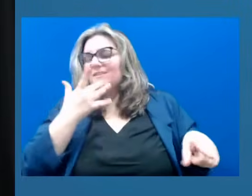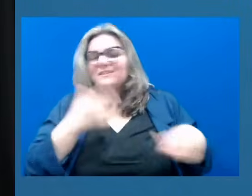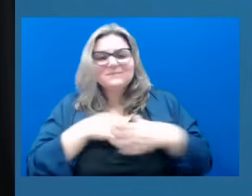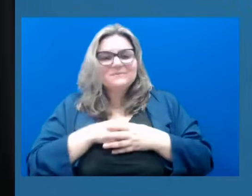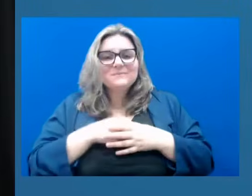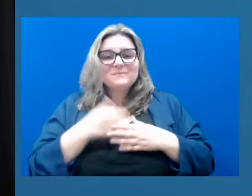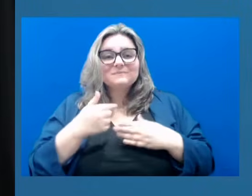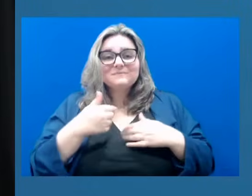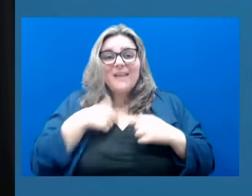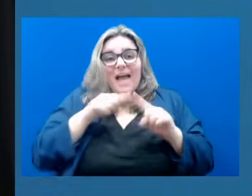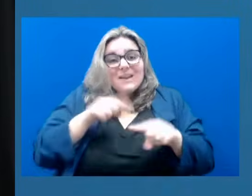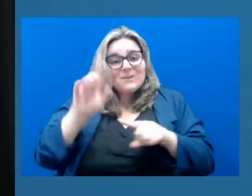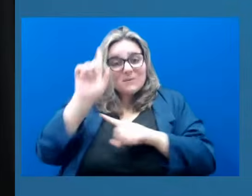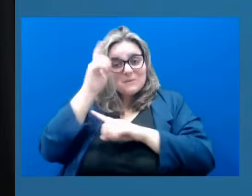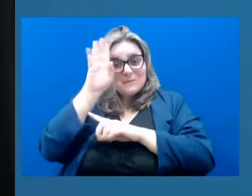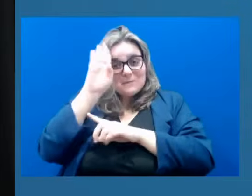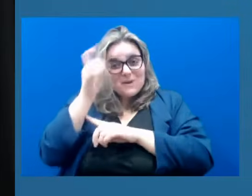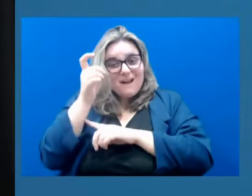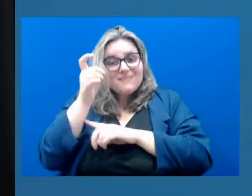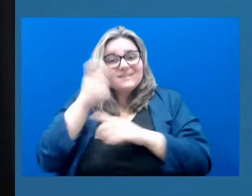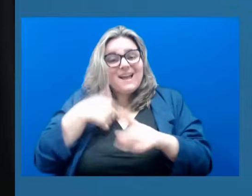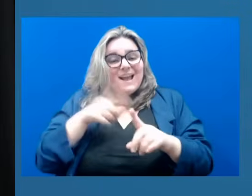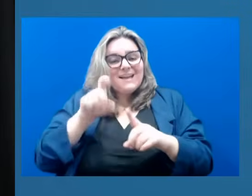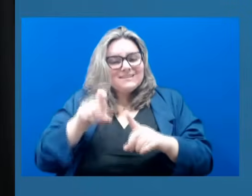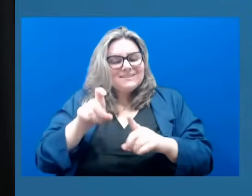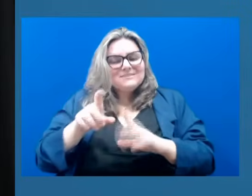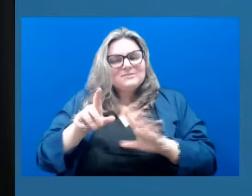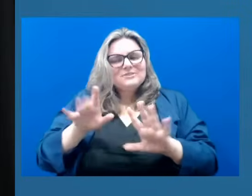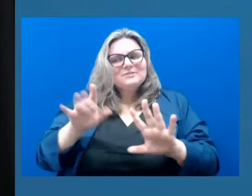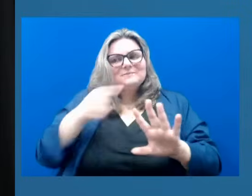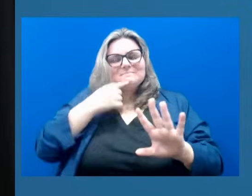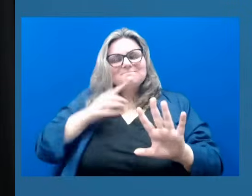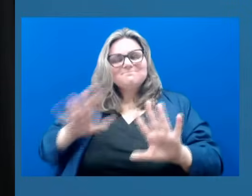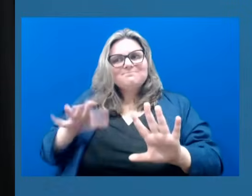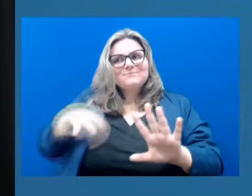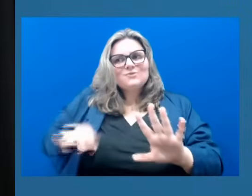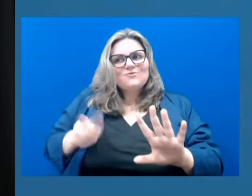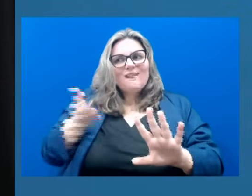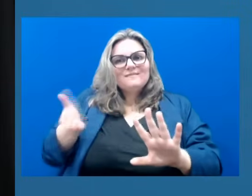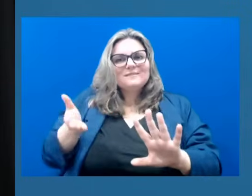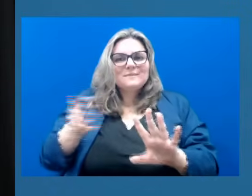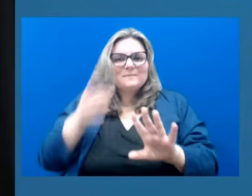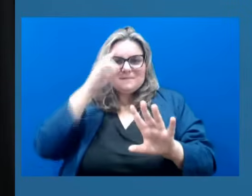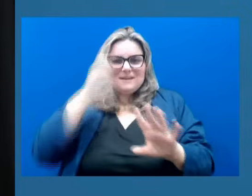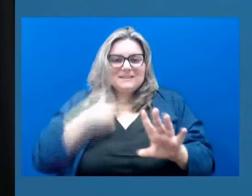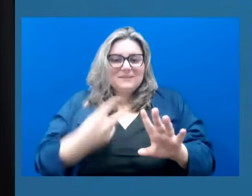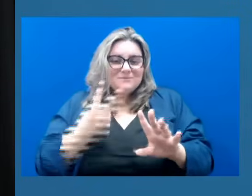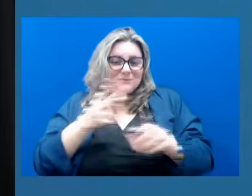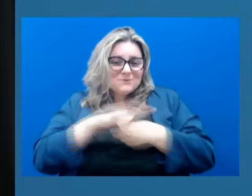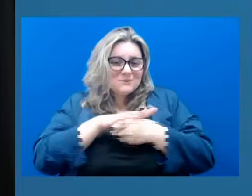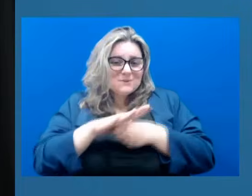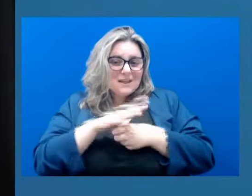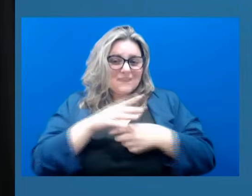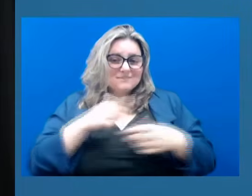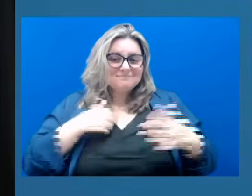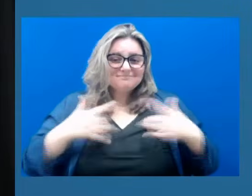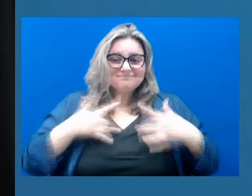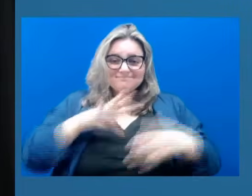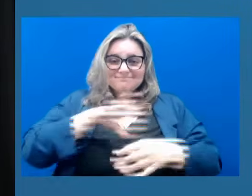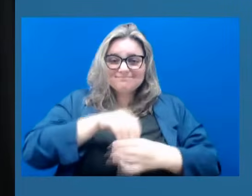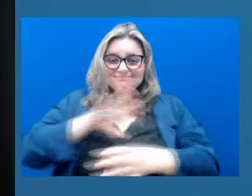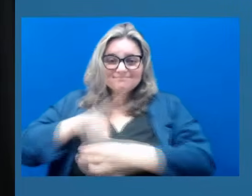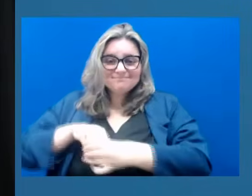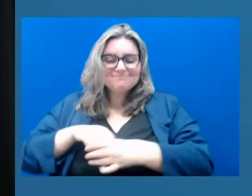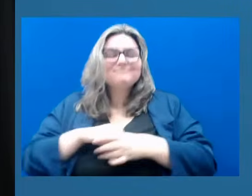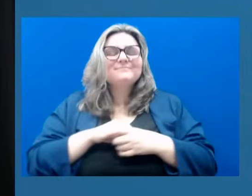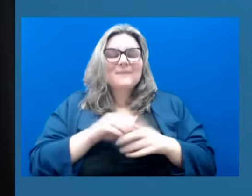its proper street cred, since I have two counties to worry about. But I think, having seen the